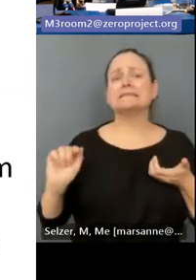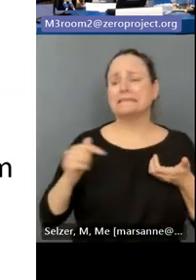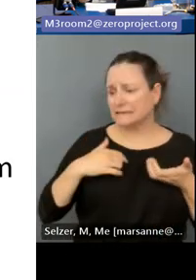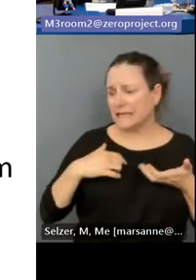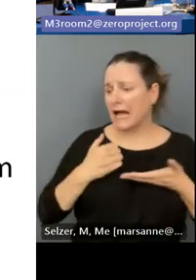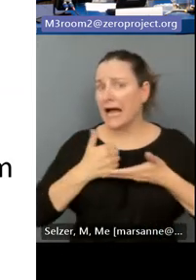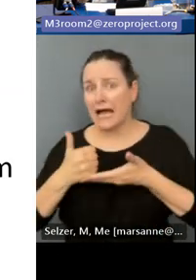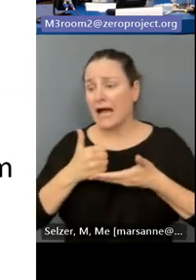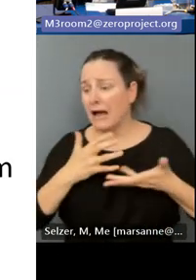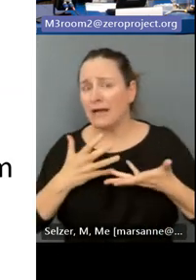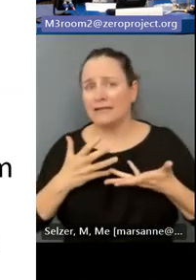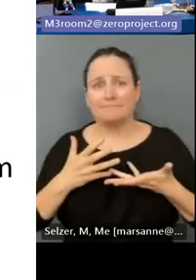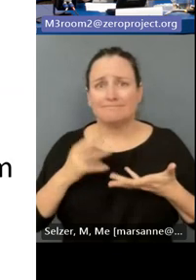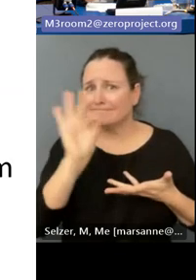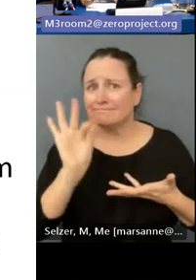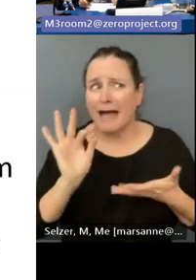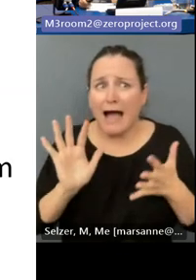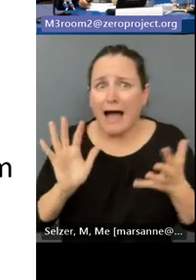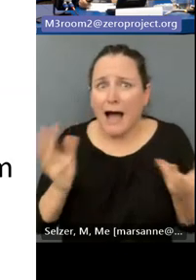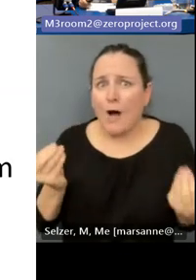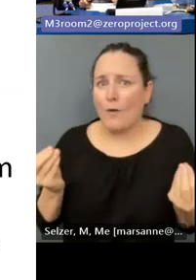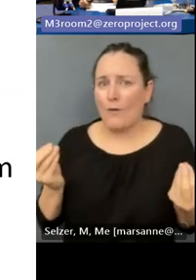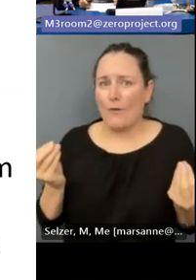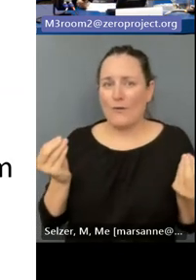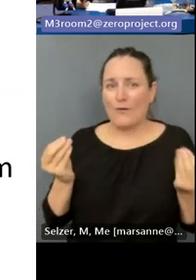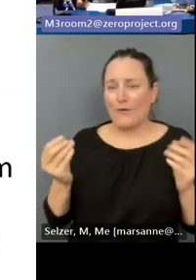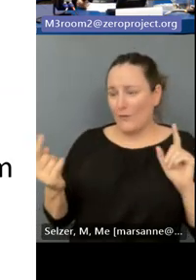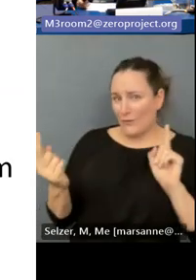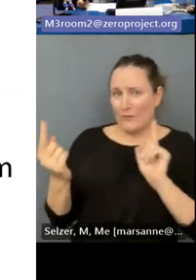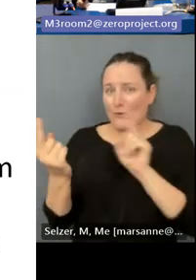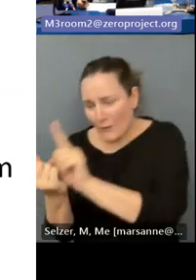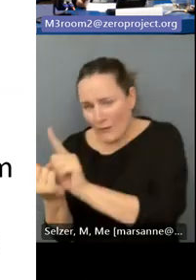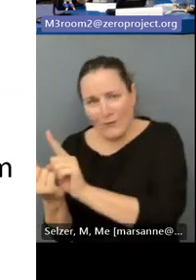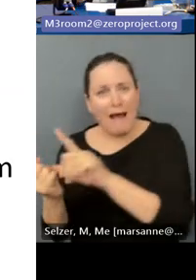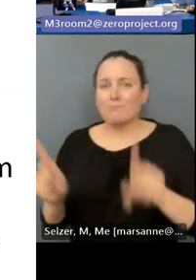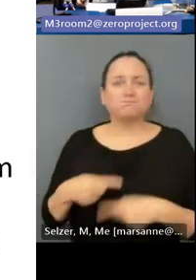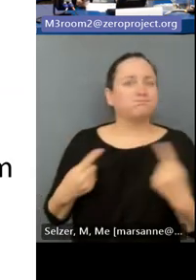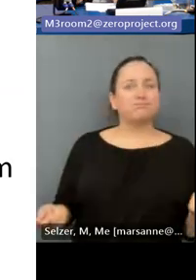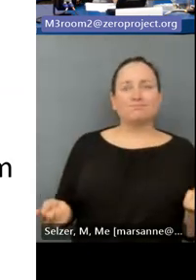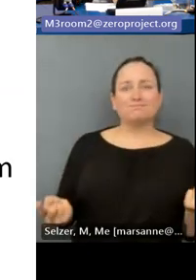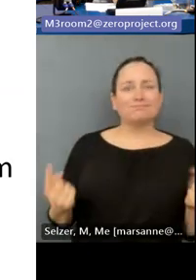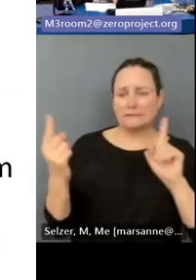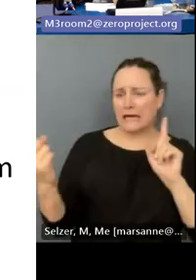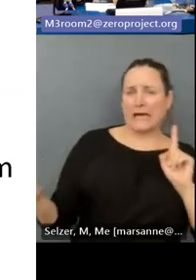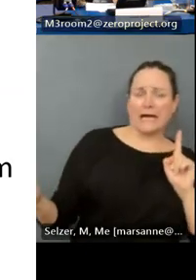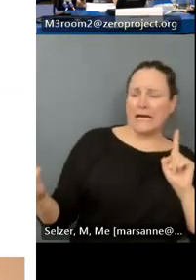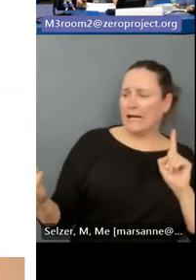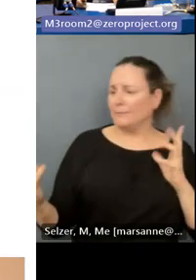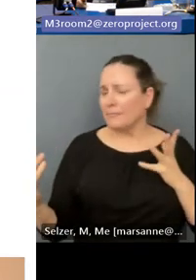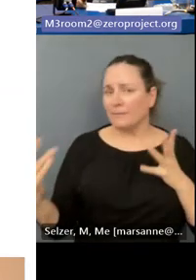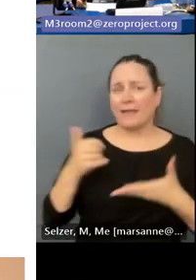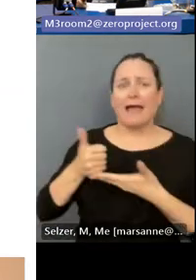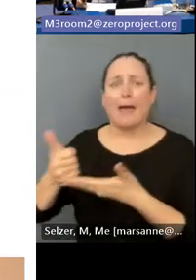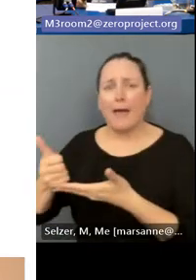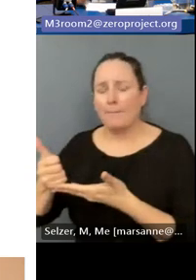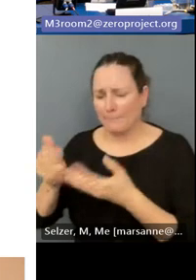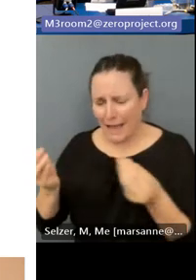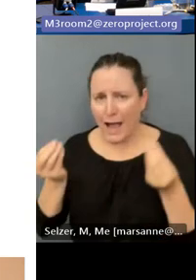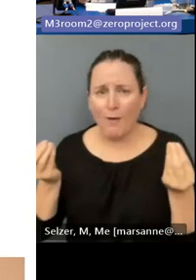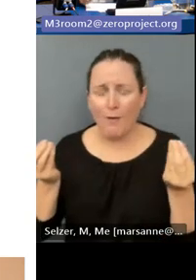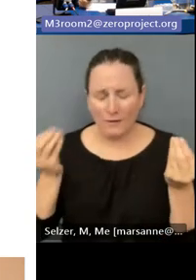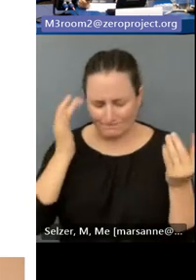how. Without that interaction, that person-to-person interaction, we didn't know what we could do to help. It was out of